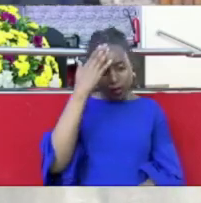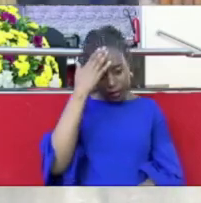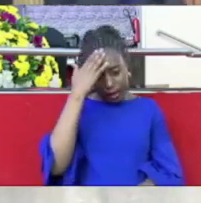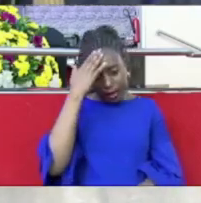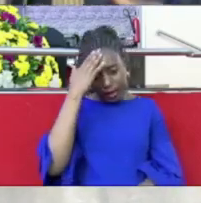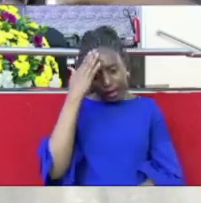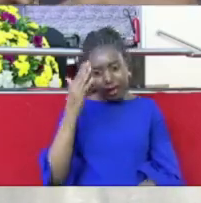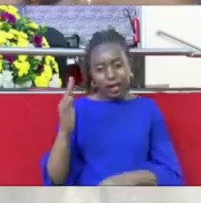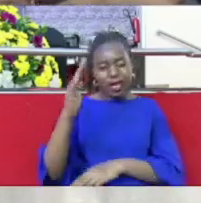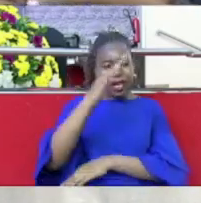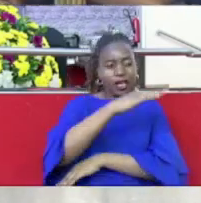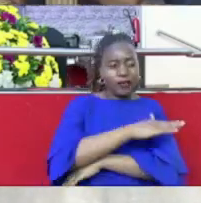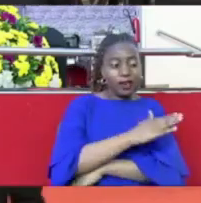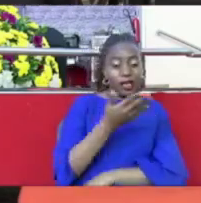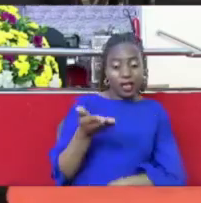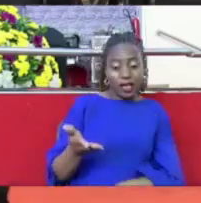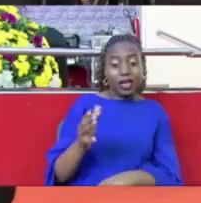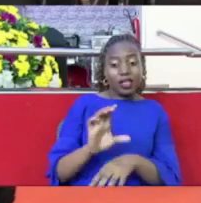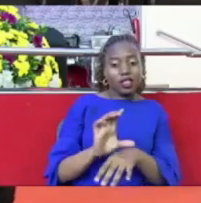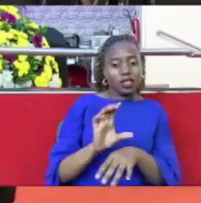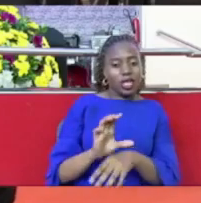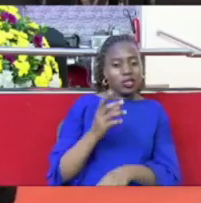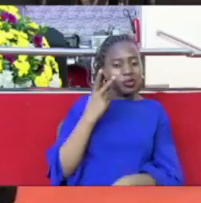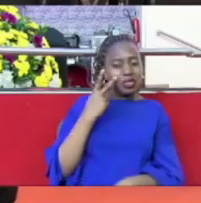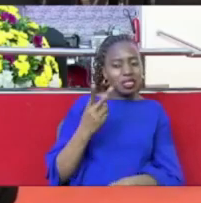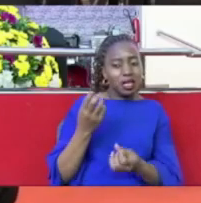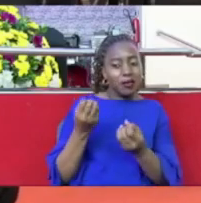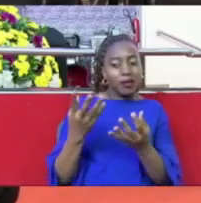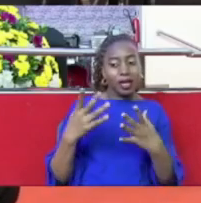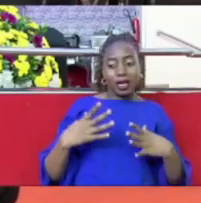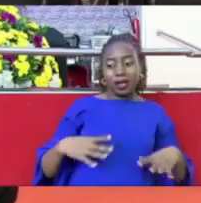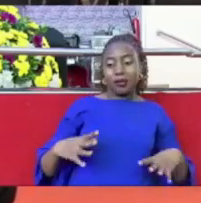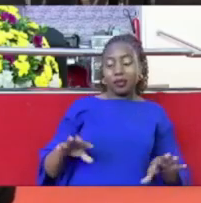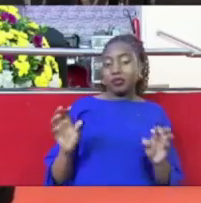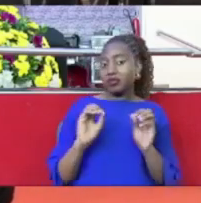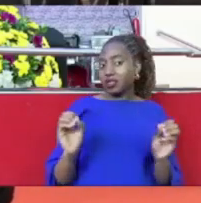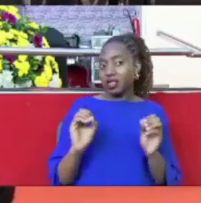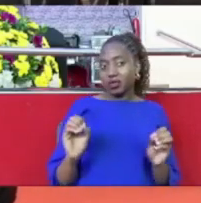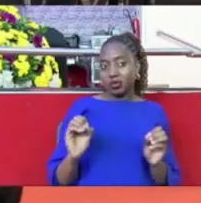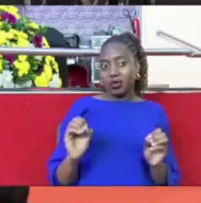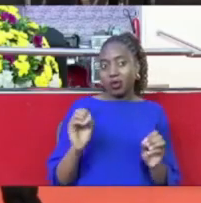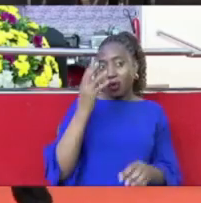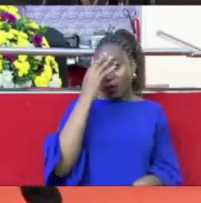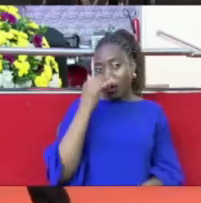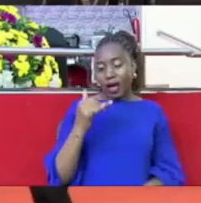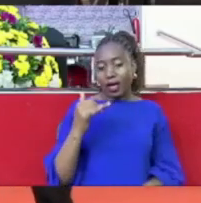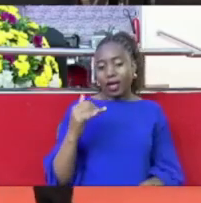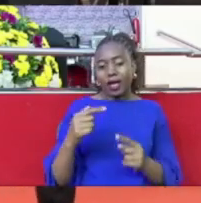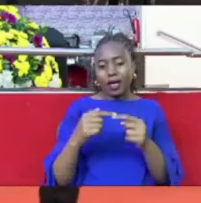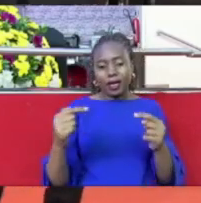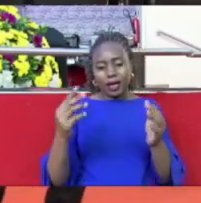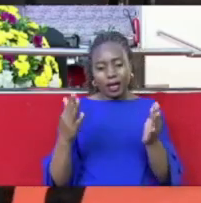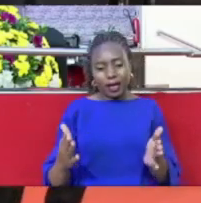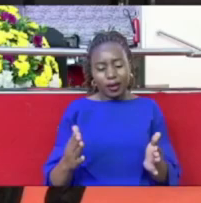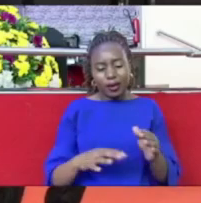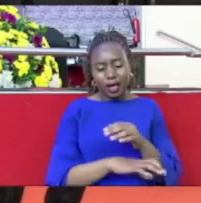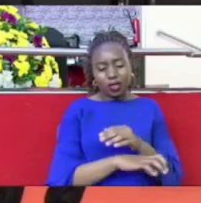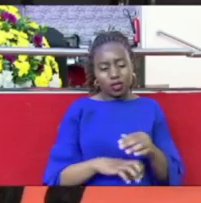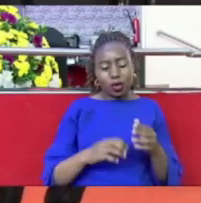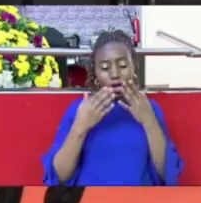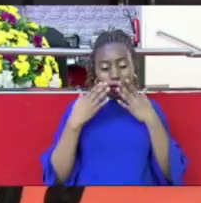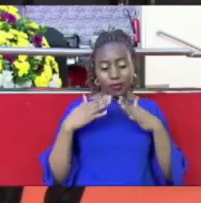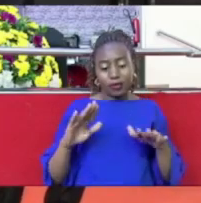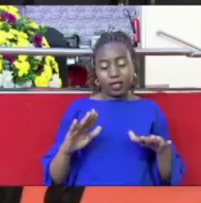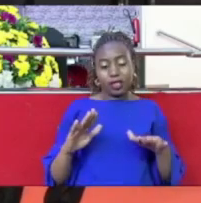tuoni watu wengi jinsi tulivyo leo. Maybe some of us the enemy stole our prayer life long time. Ni kwa sababu pengine wengine wetu adui